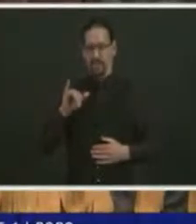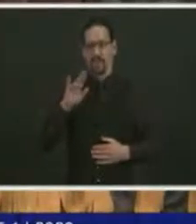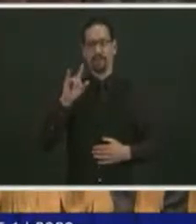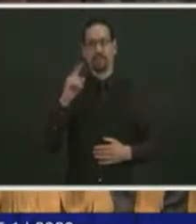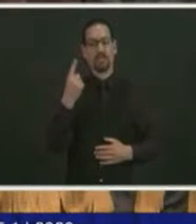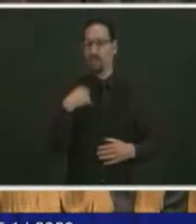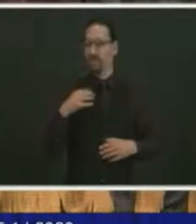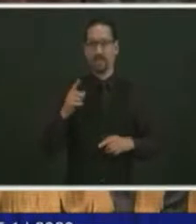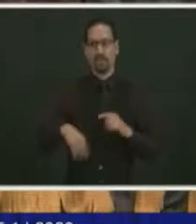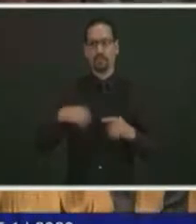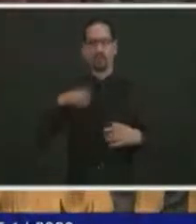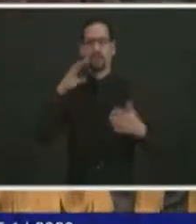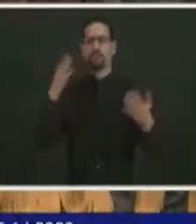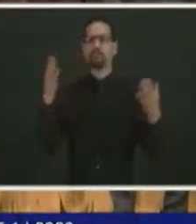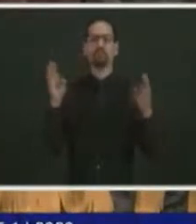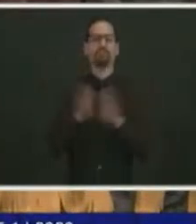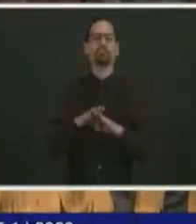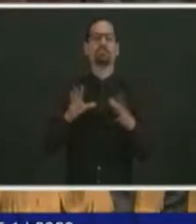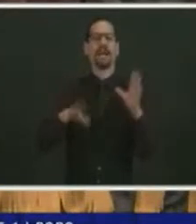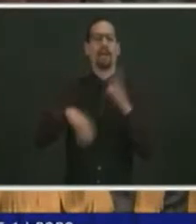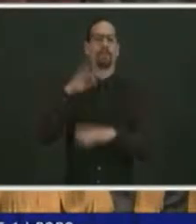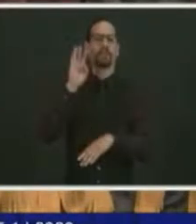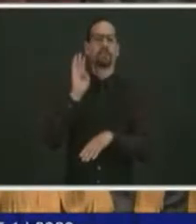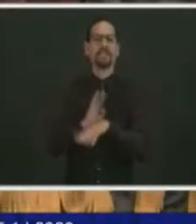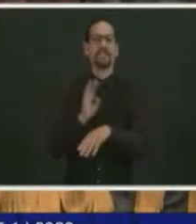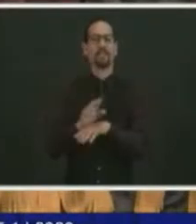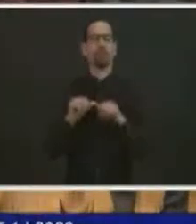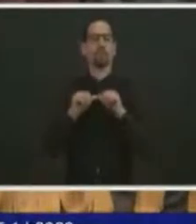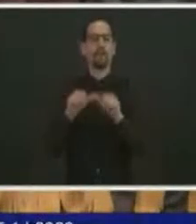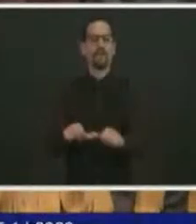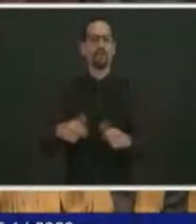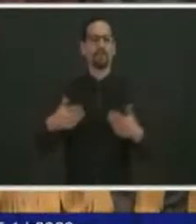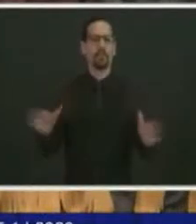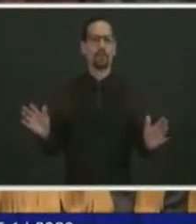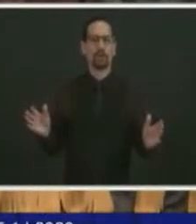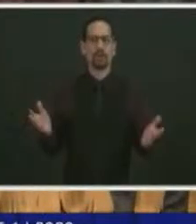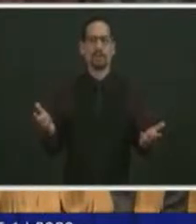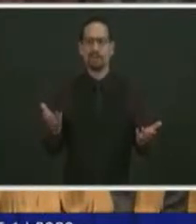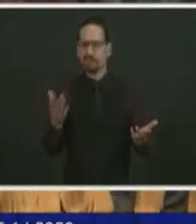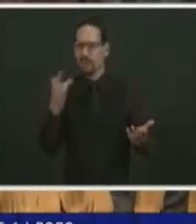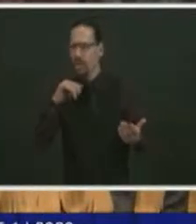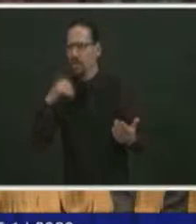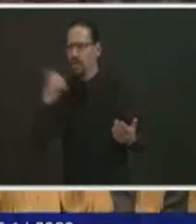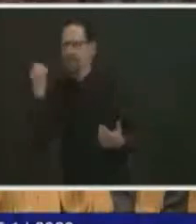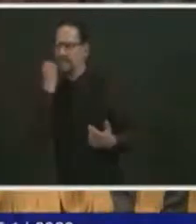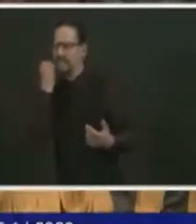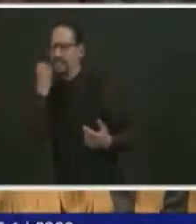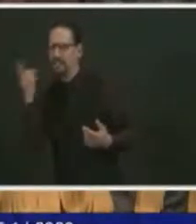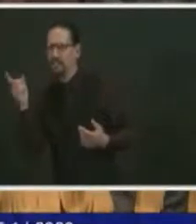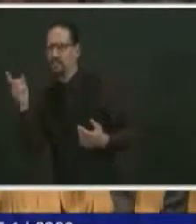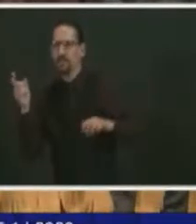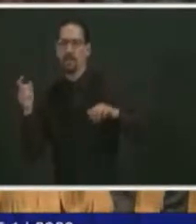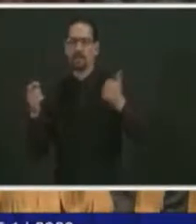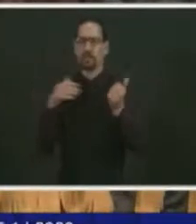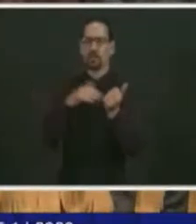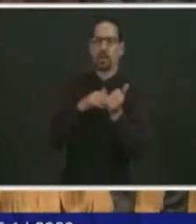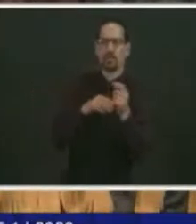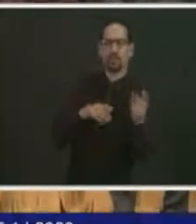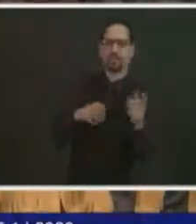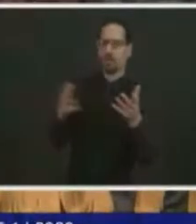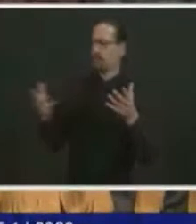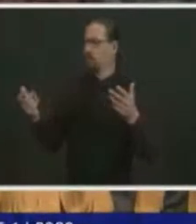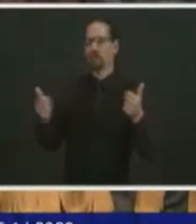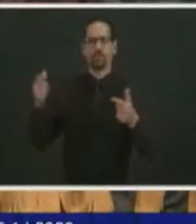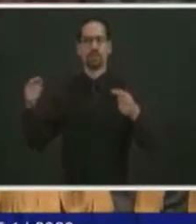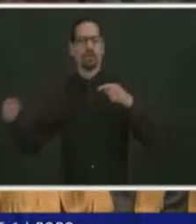are other doctors, because they're on the front line, older and in that demo. So she wants to know what the state is in terms of these